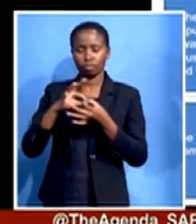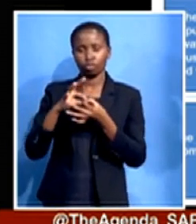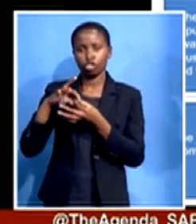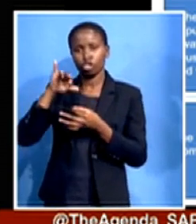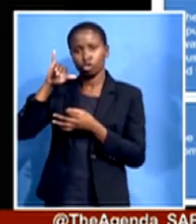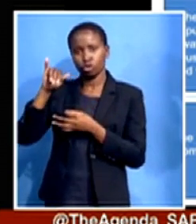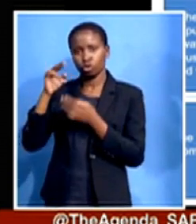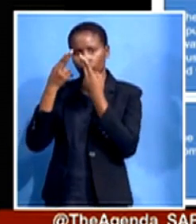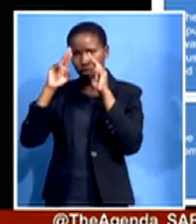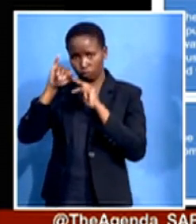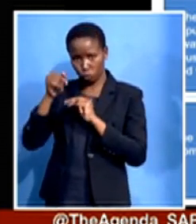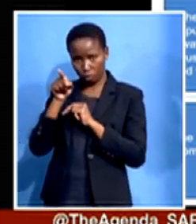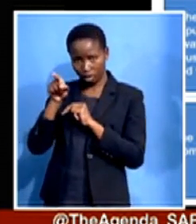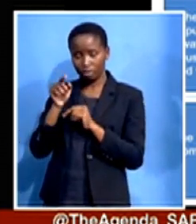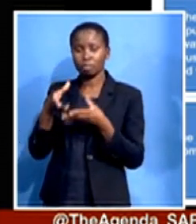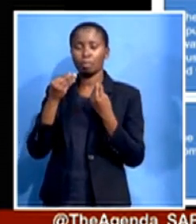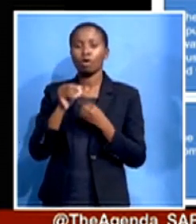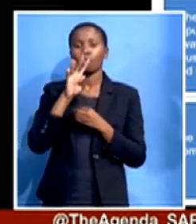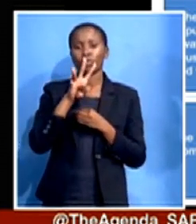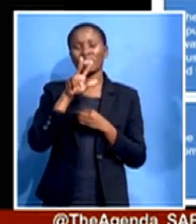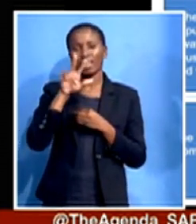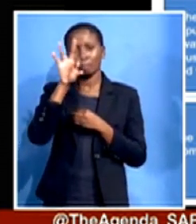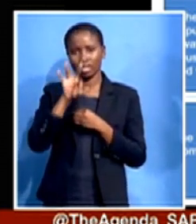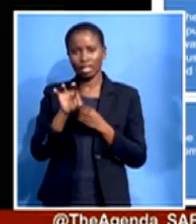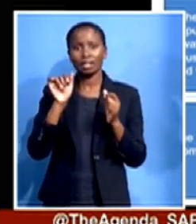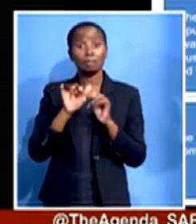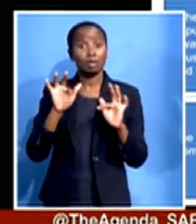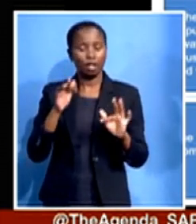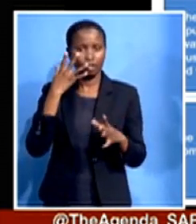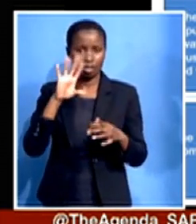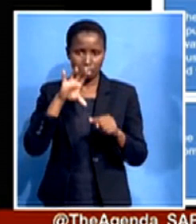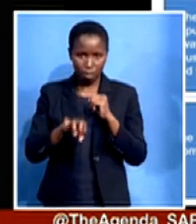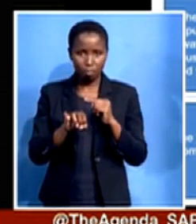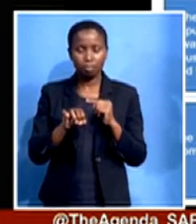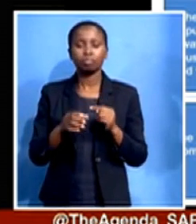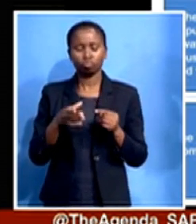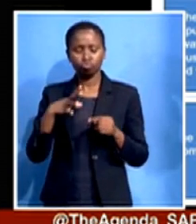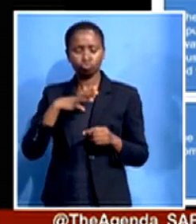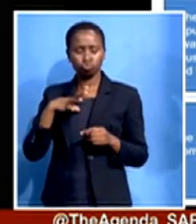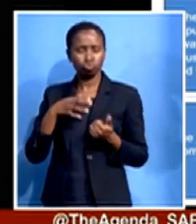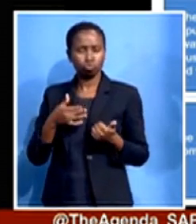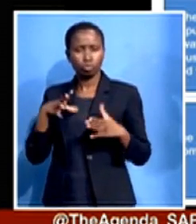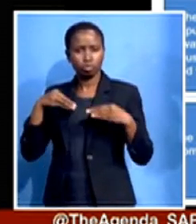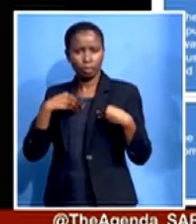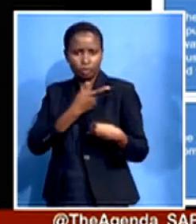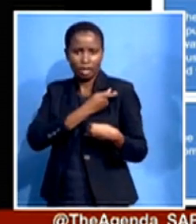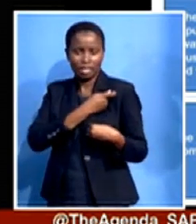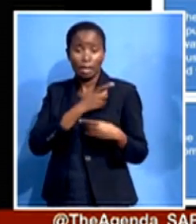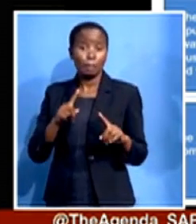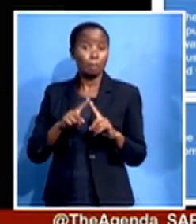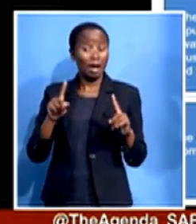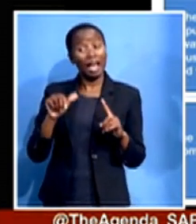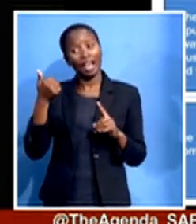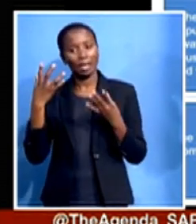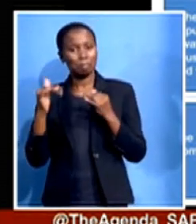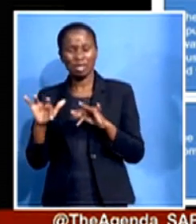48%, I think roughly, people were fine with the vaccines. And there was quite a large number that was not sure. And then I think about